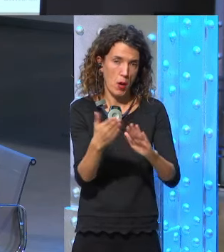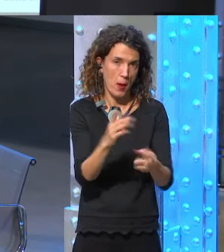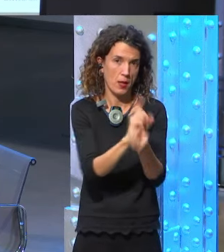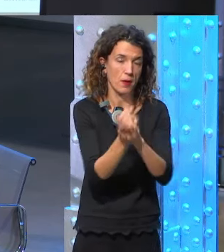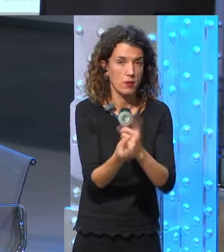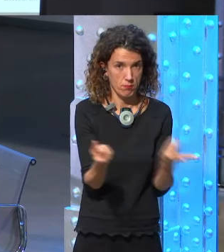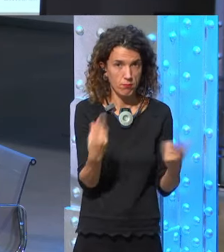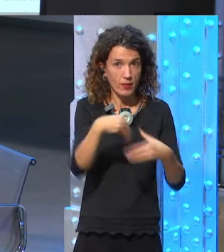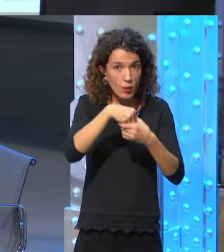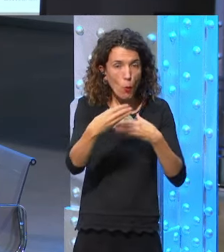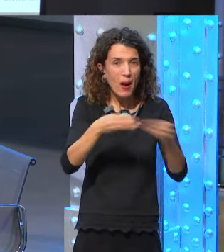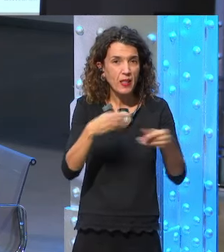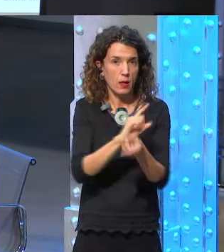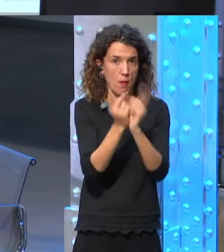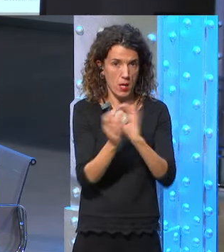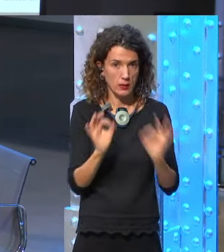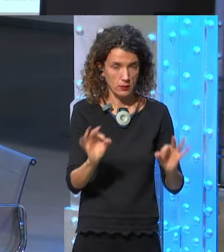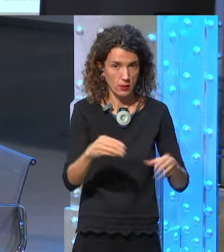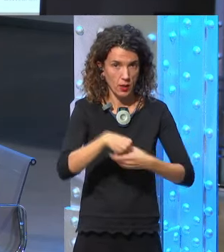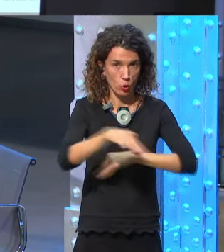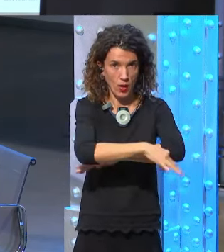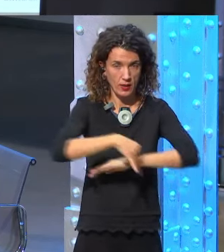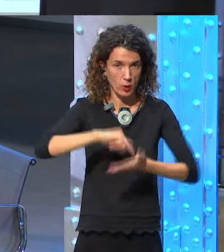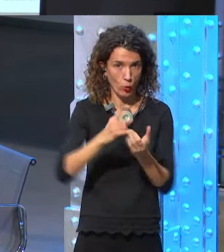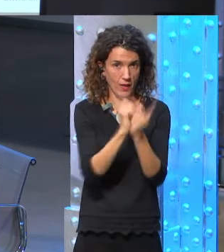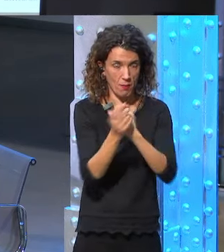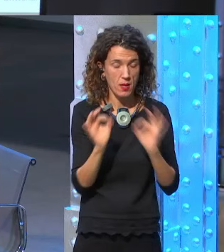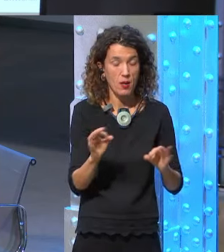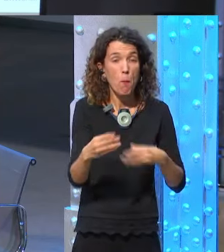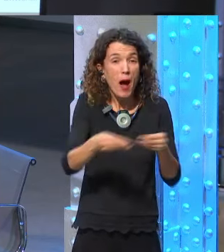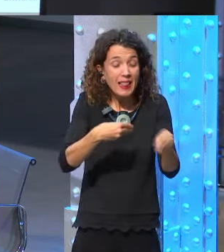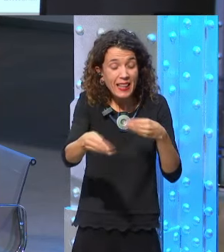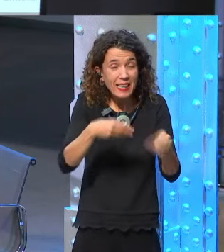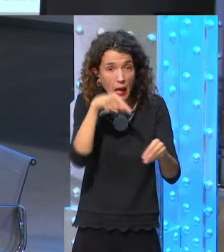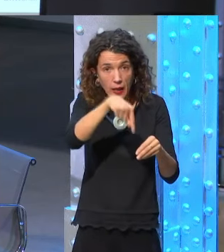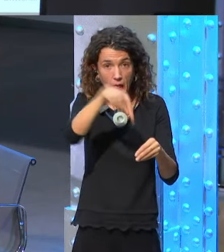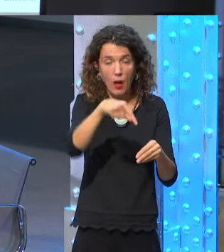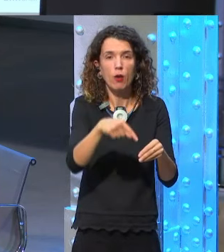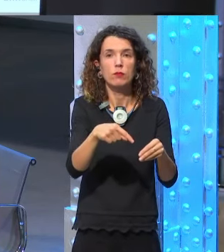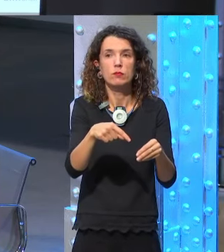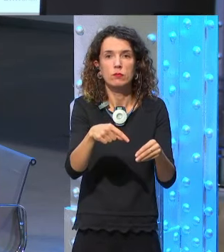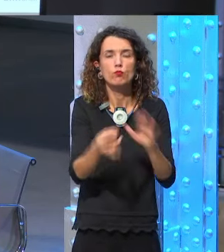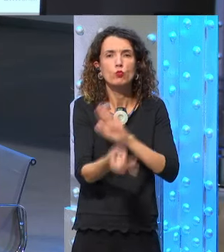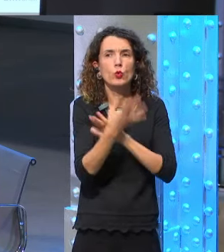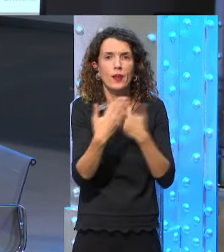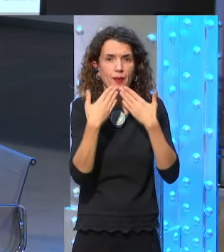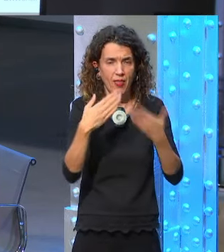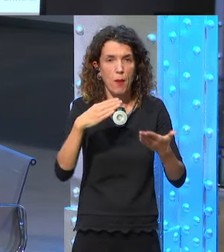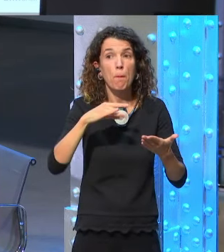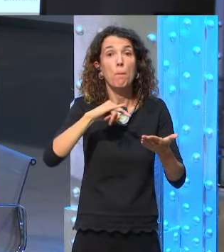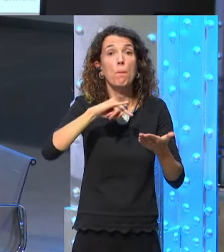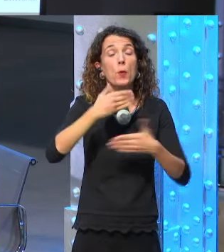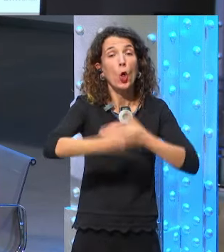it, starts to become informed by digital processes. So, digital processes,